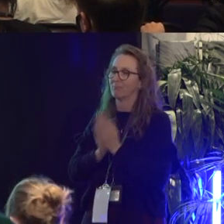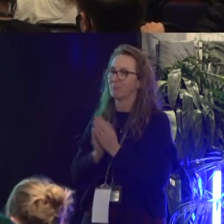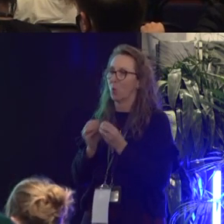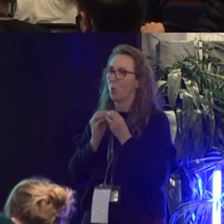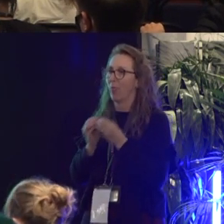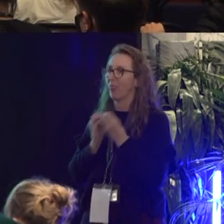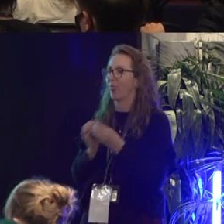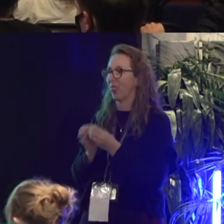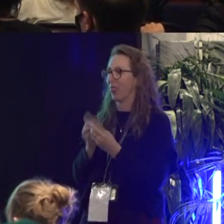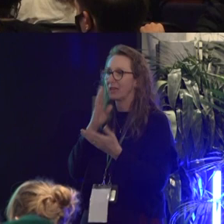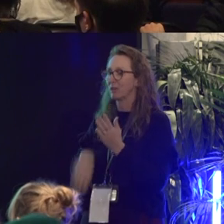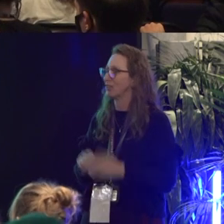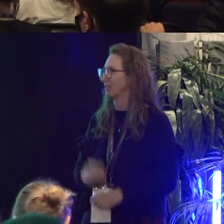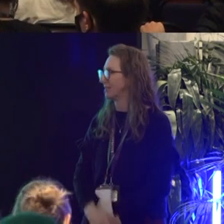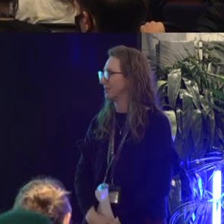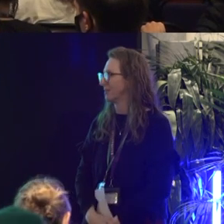Thanks.